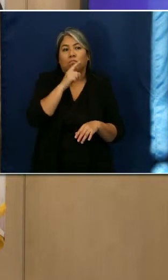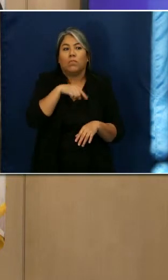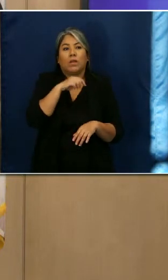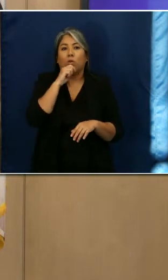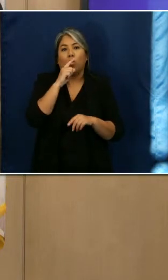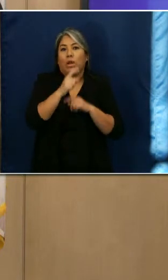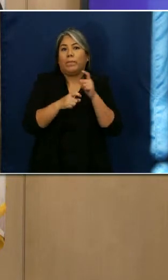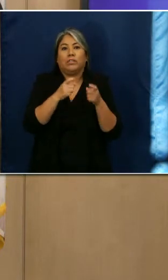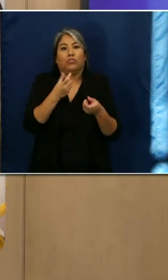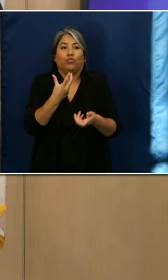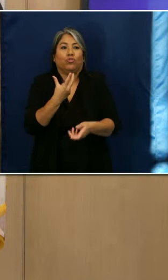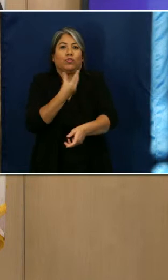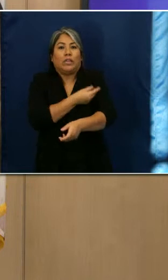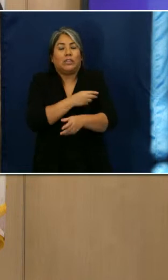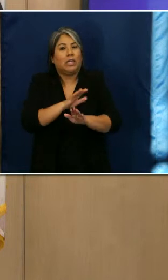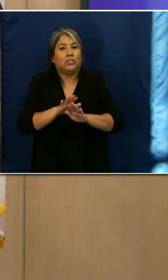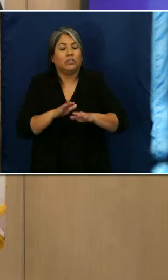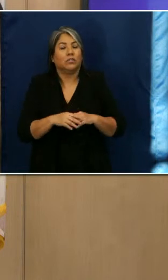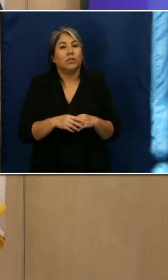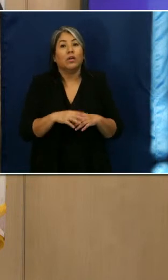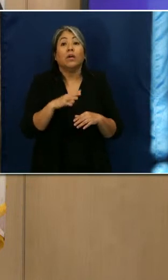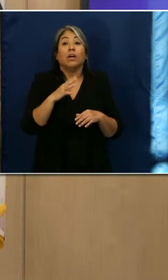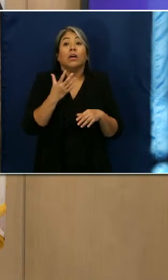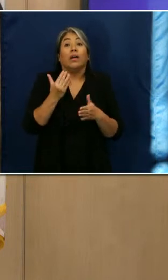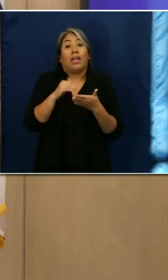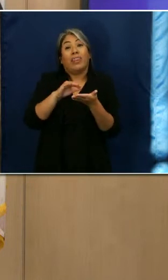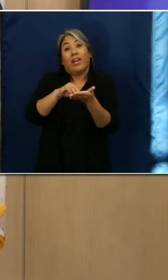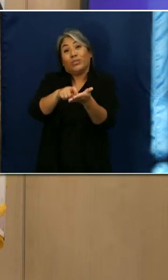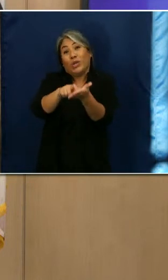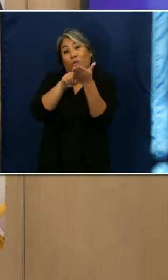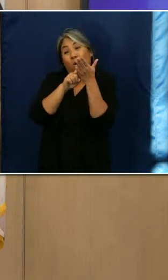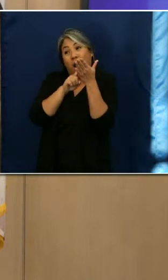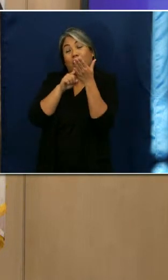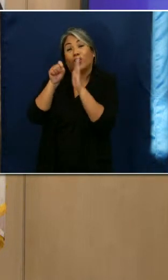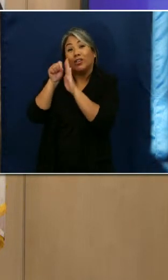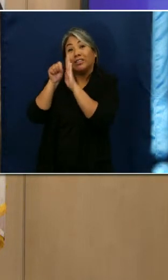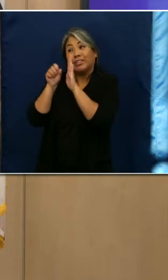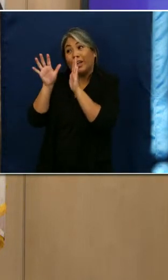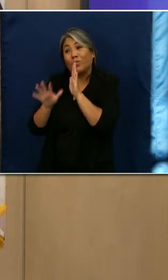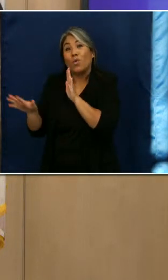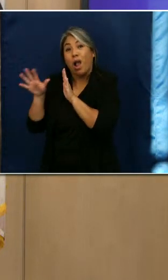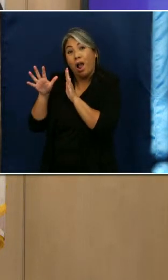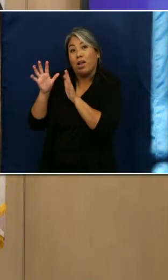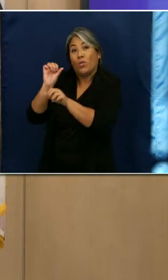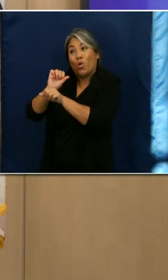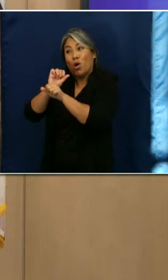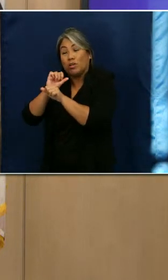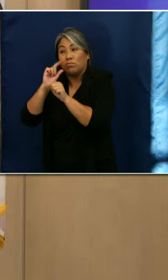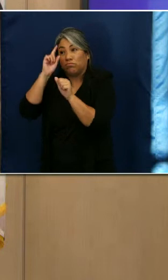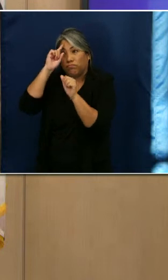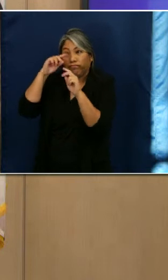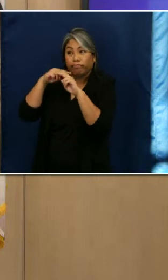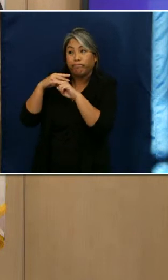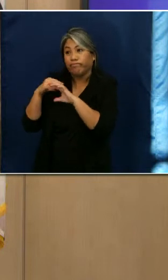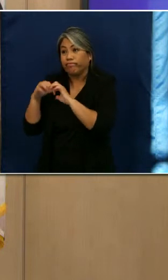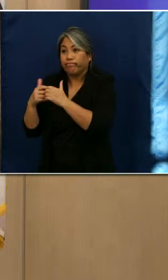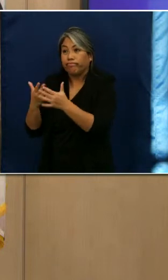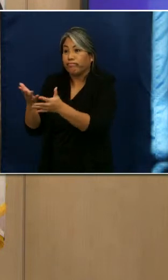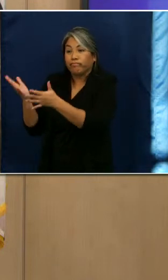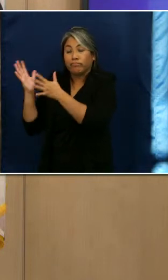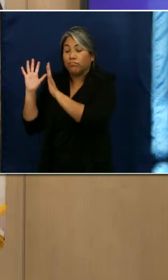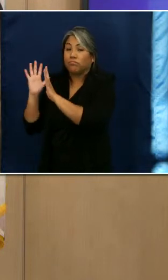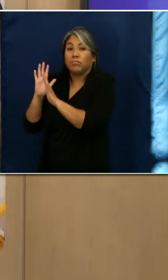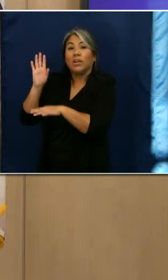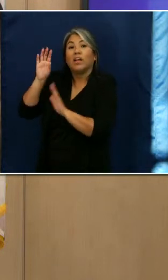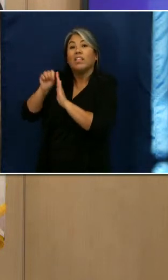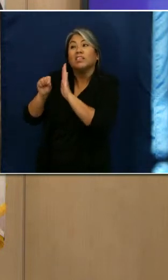administer vaccinations, so again, that would require statewide effort, and the state would have